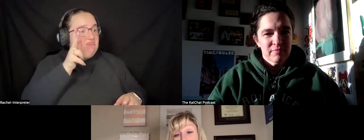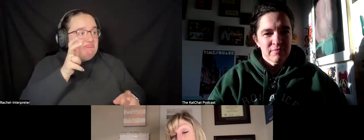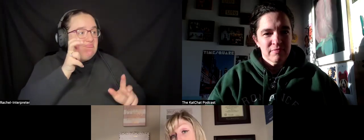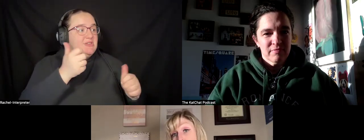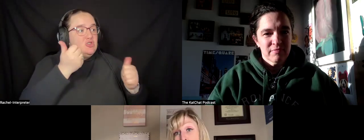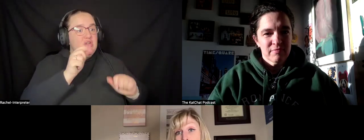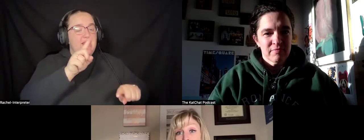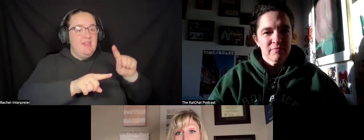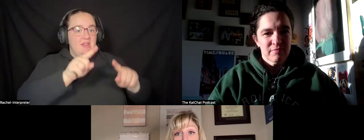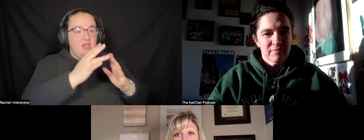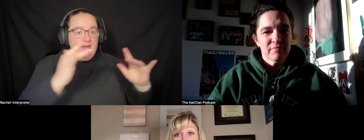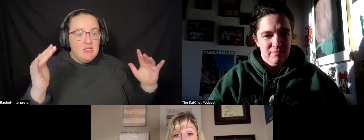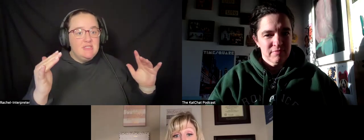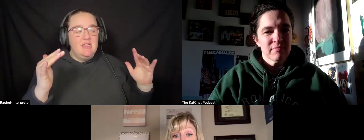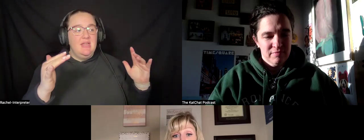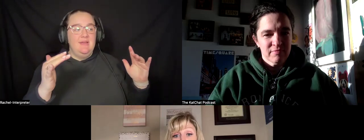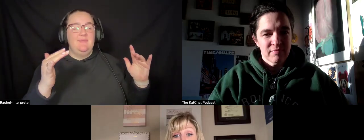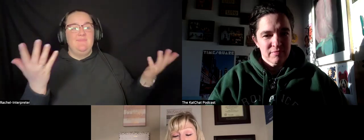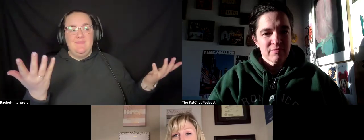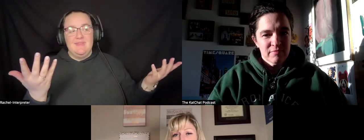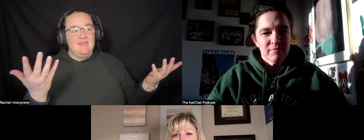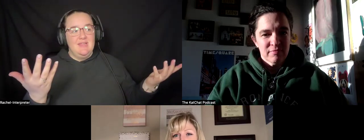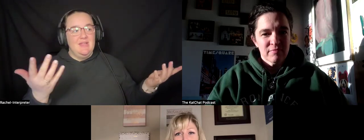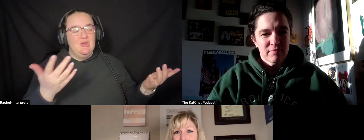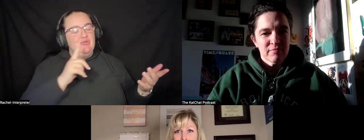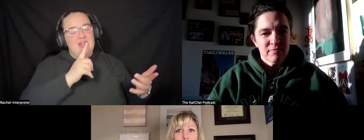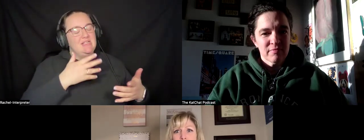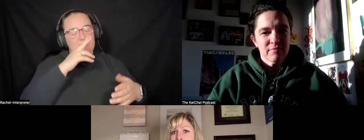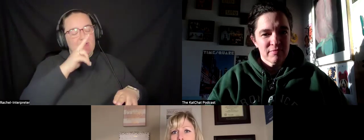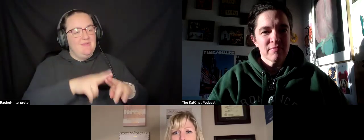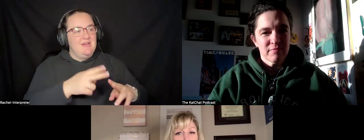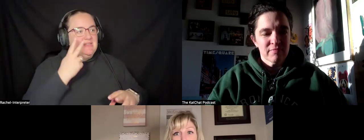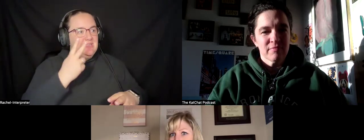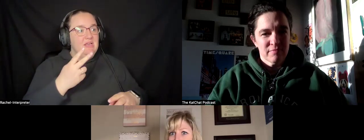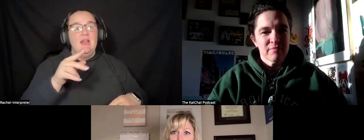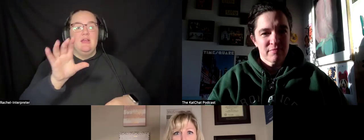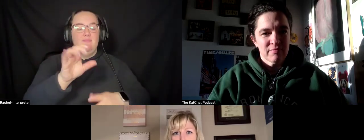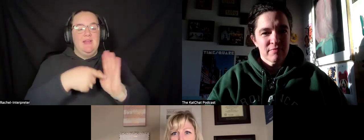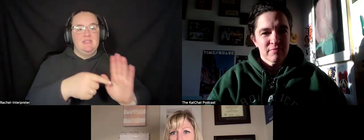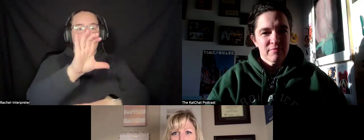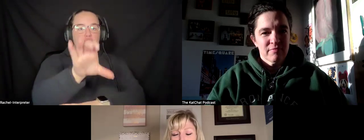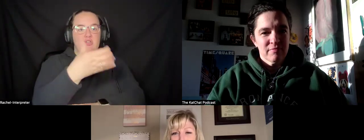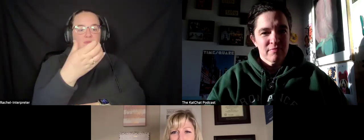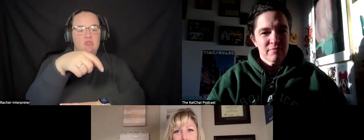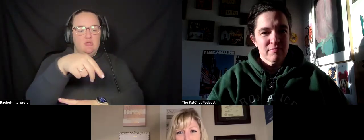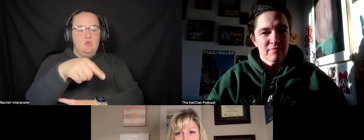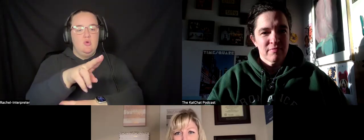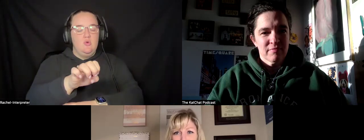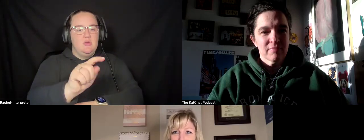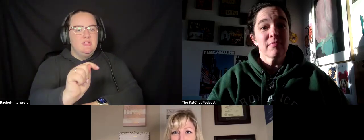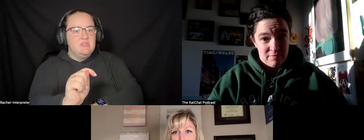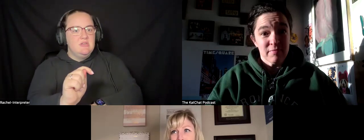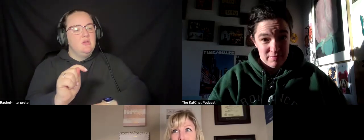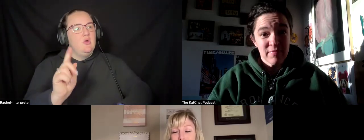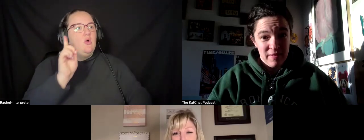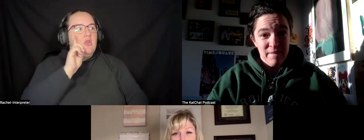diversity in all the ways, and it's been fun to see. Even like Christmas Quest, like who would have thought like a nice adventure